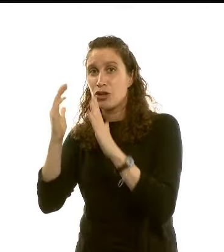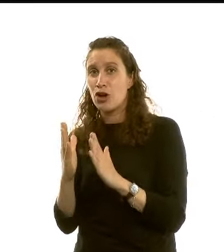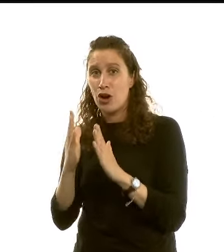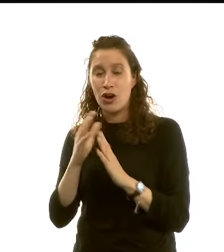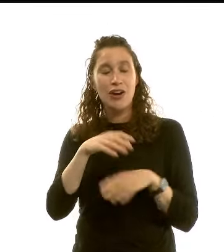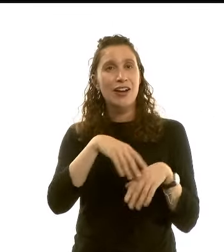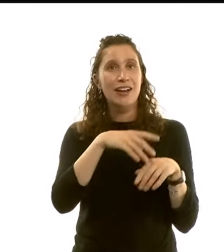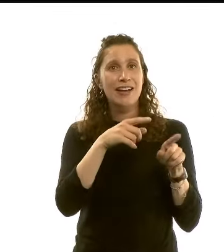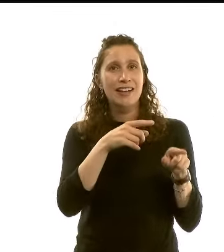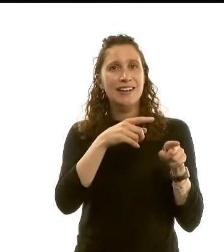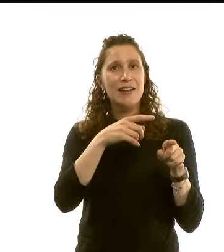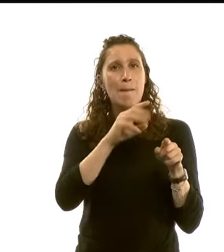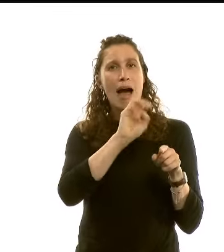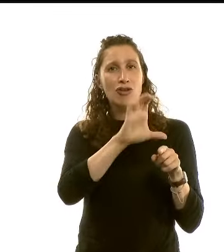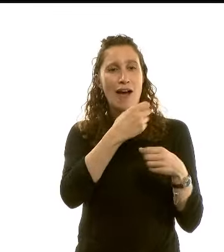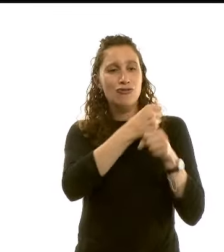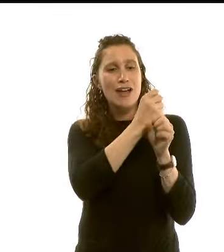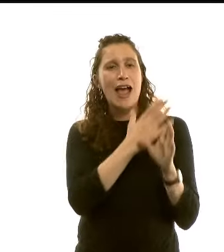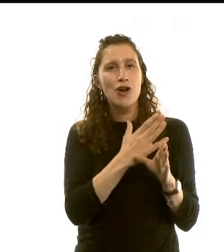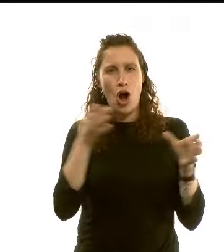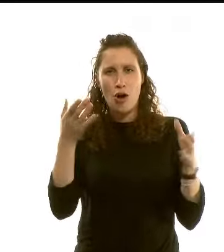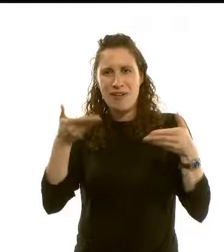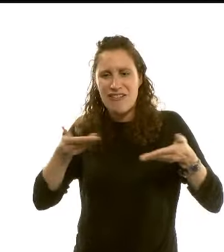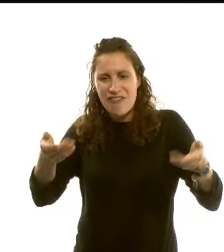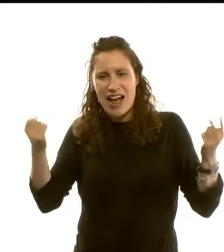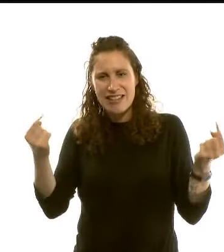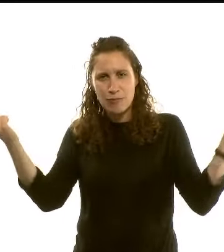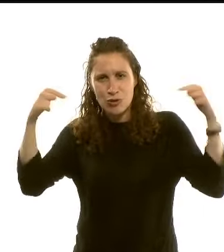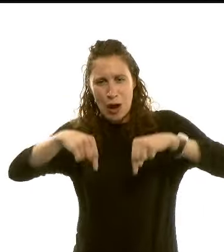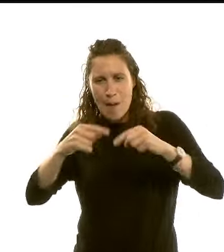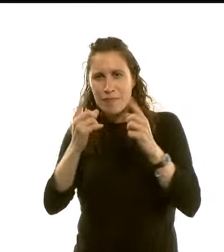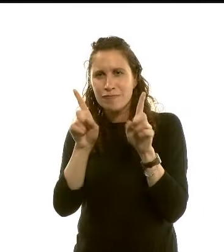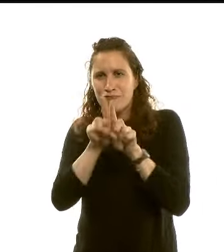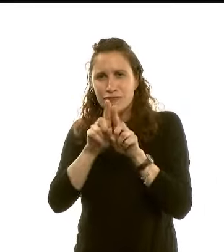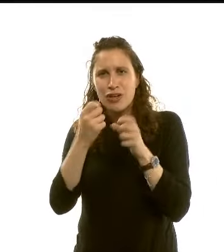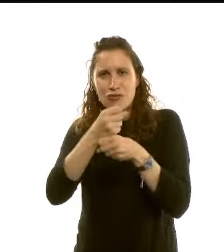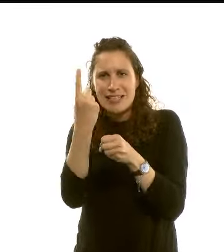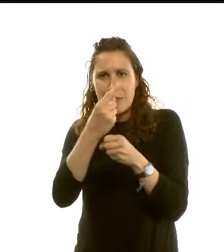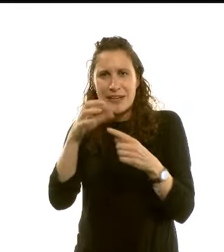creator Snifferish to create something very special. Watch this.